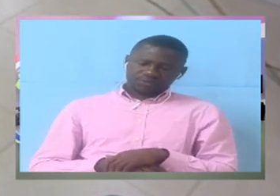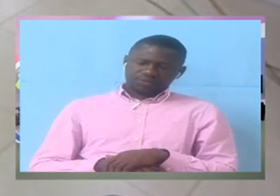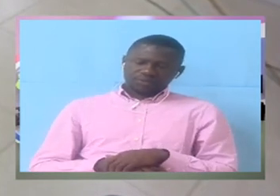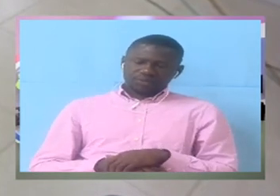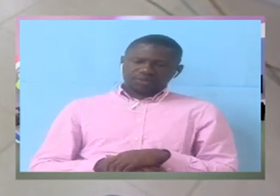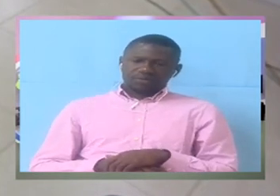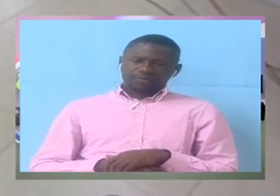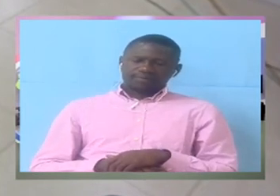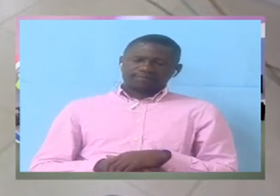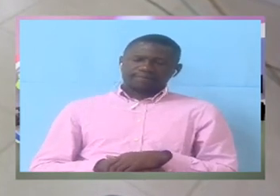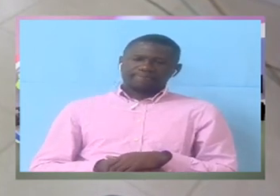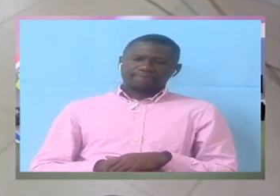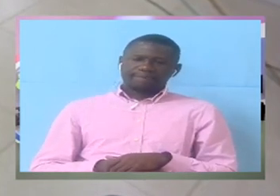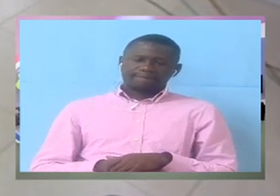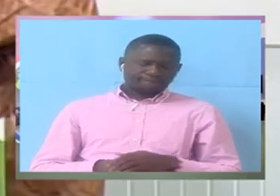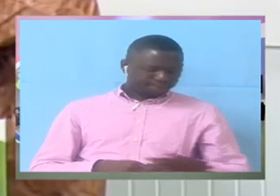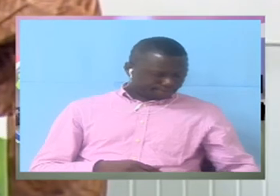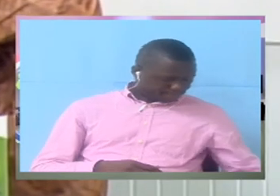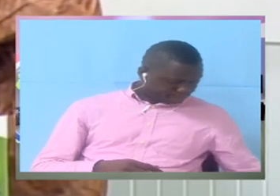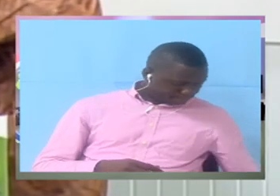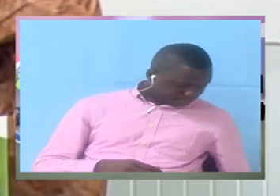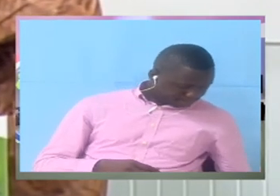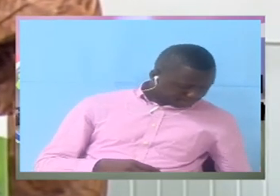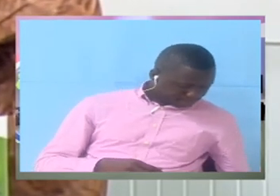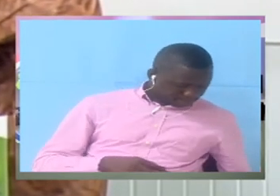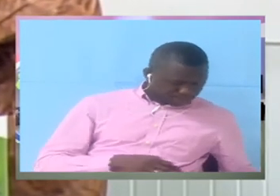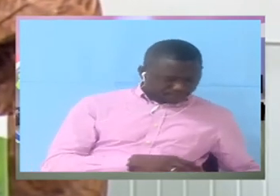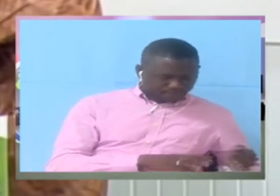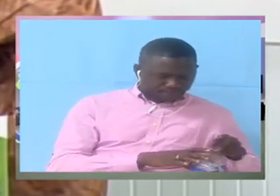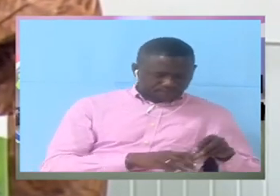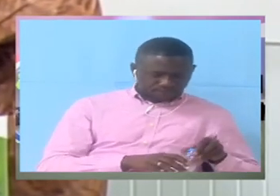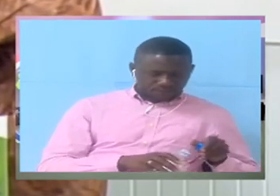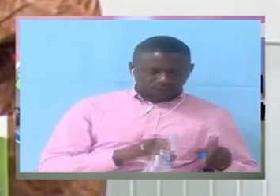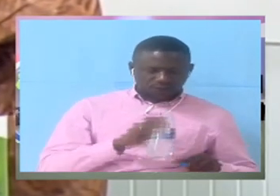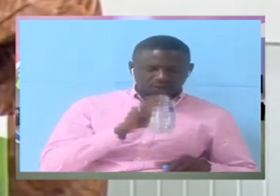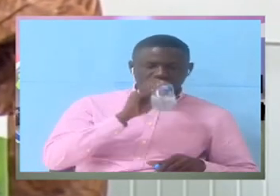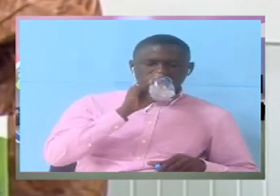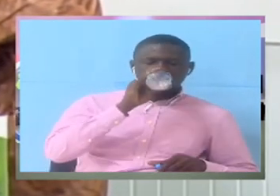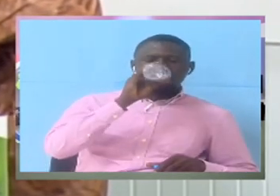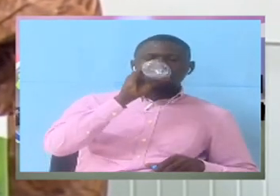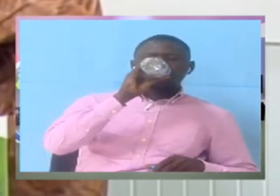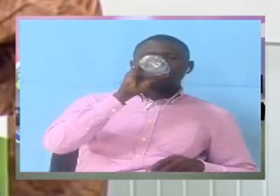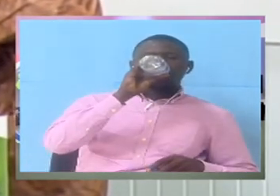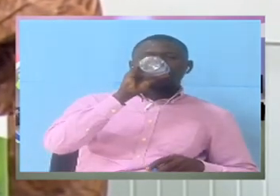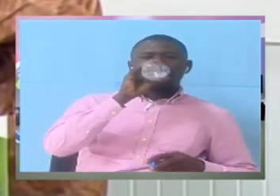and then, when they want to do something, I used to hear him to tell them to stop. But that was not in all occasions.